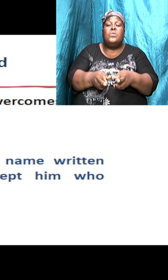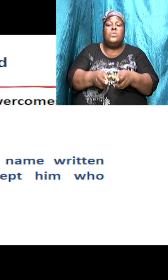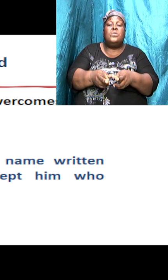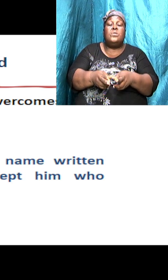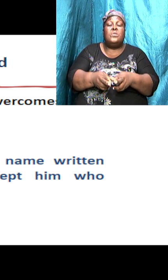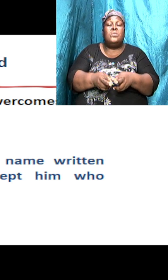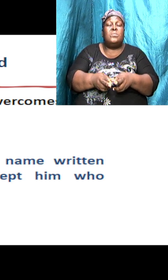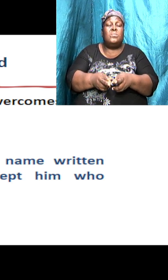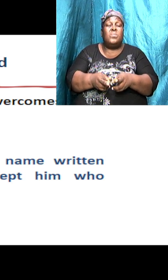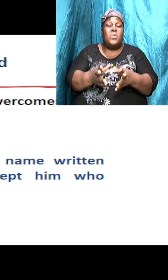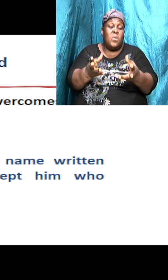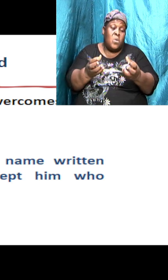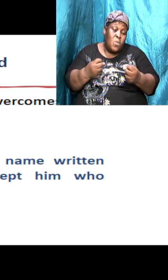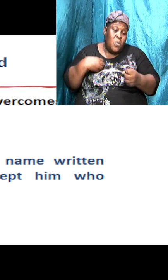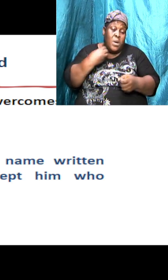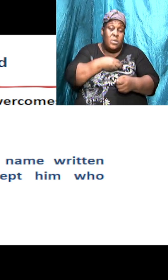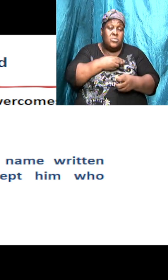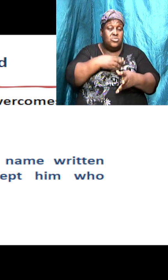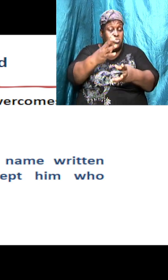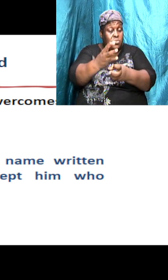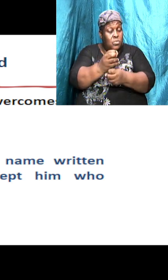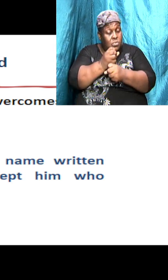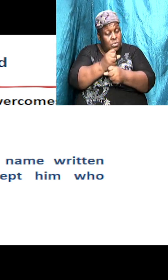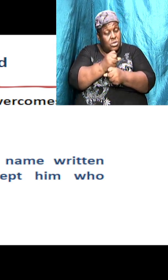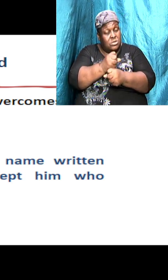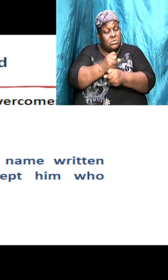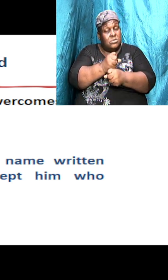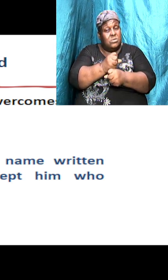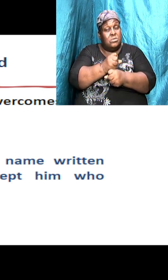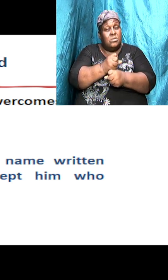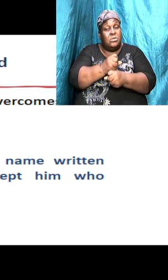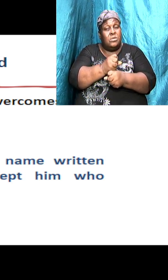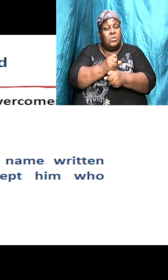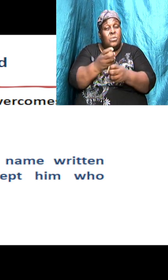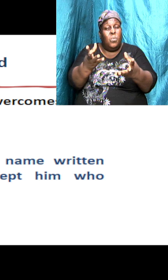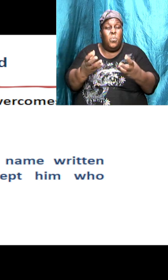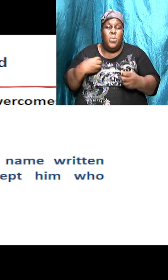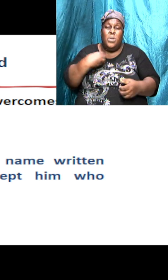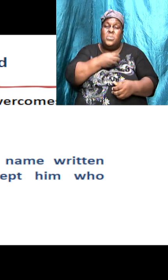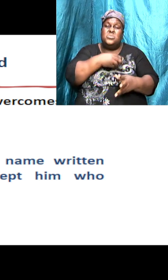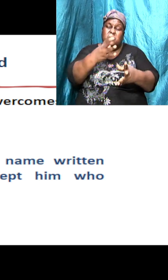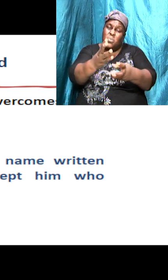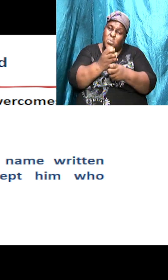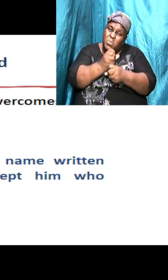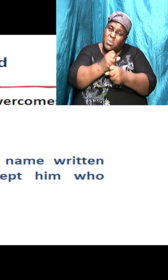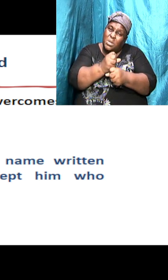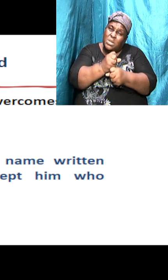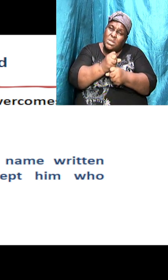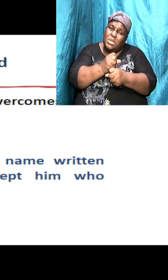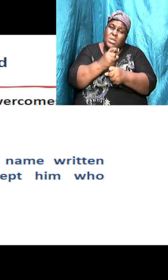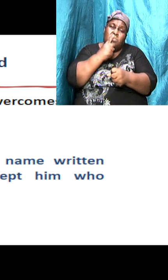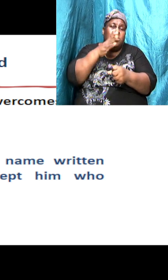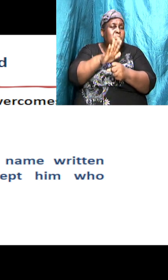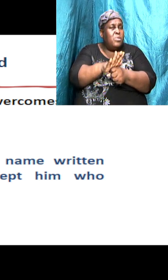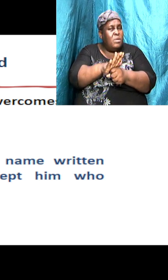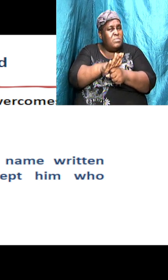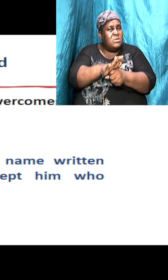dare us, we want us to hold on. We want us to hold on, amen, to the